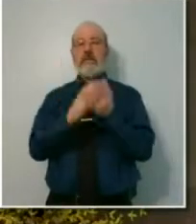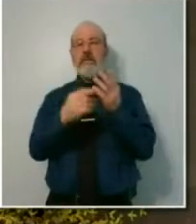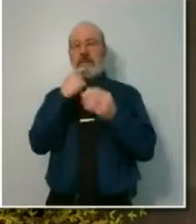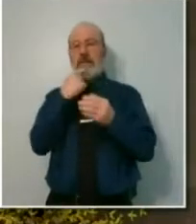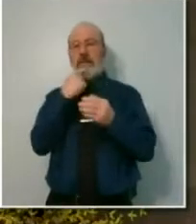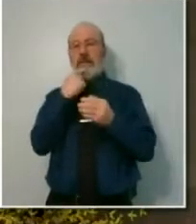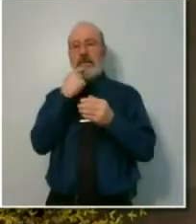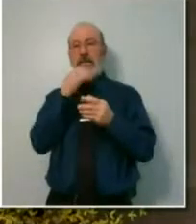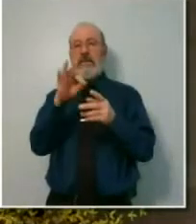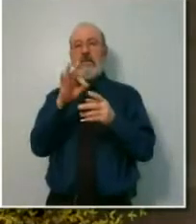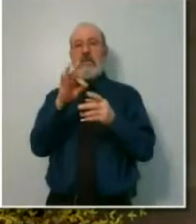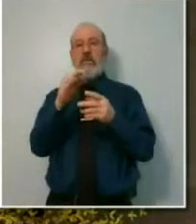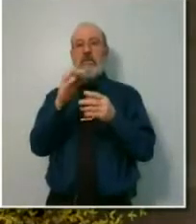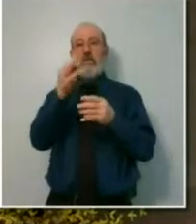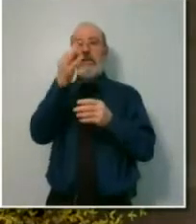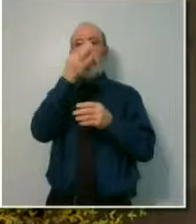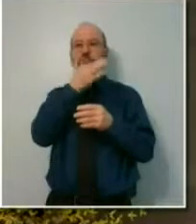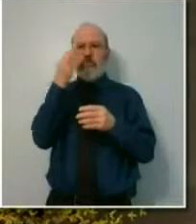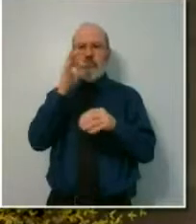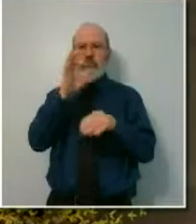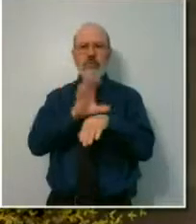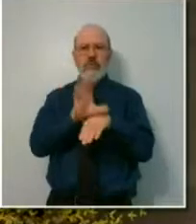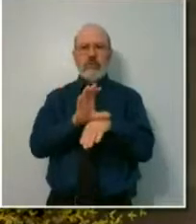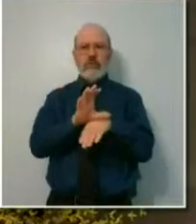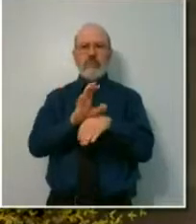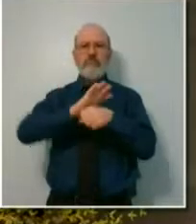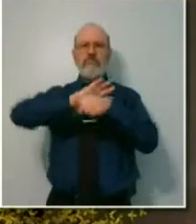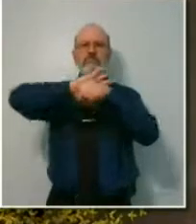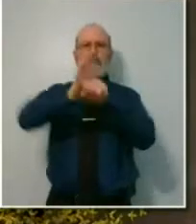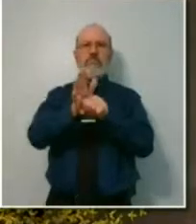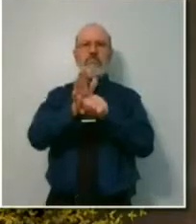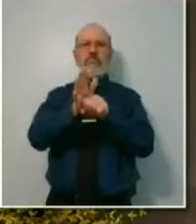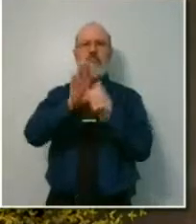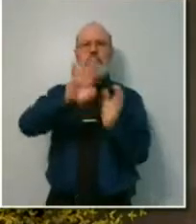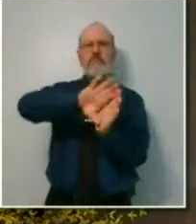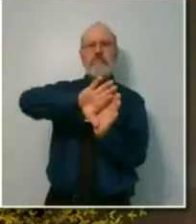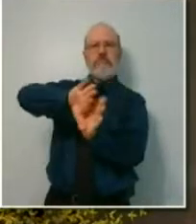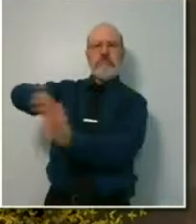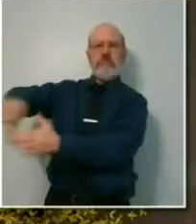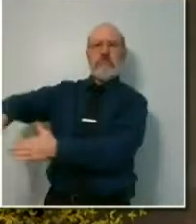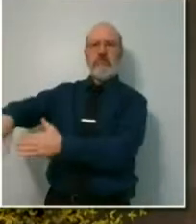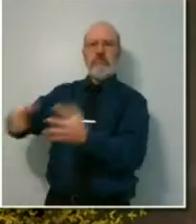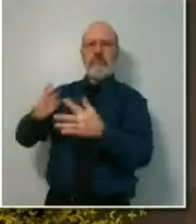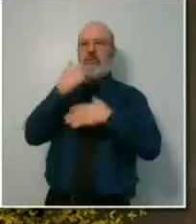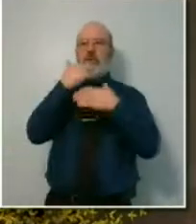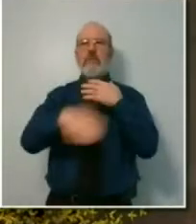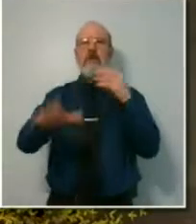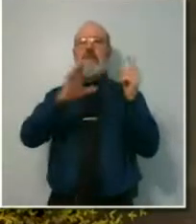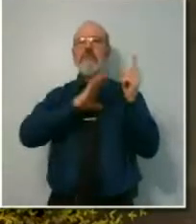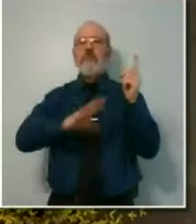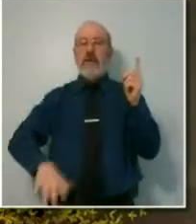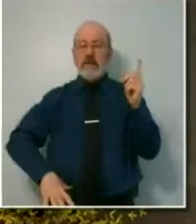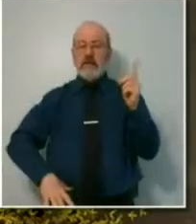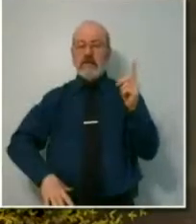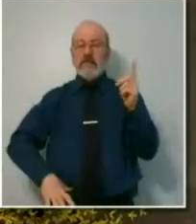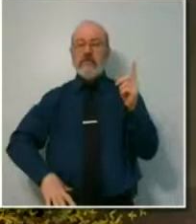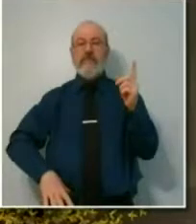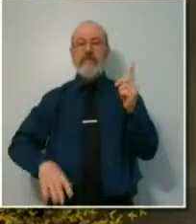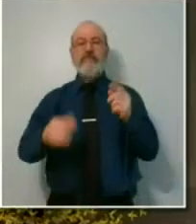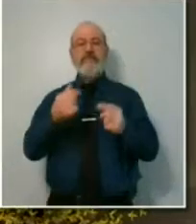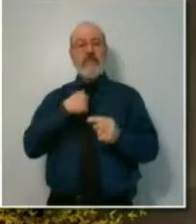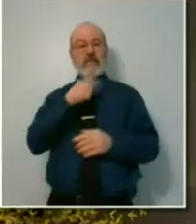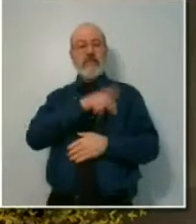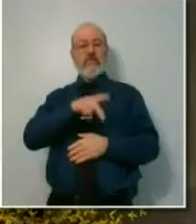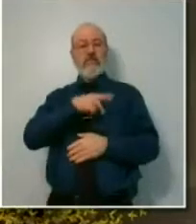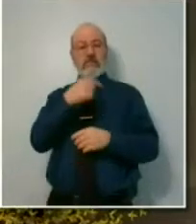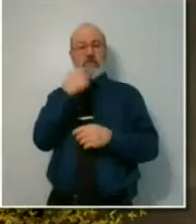at church, COVID-19 would be turned away by the blood of Christ. I have personally been told by